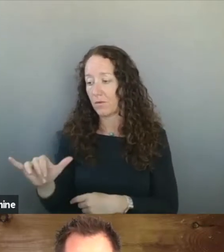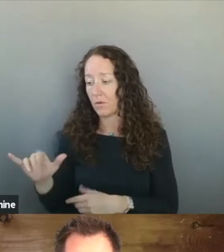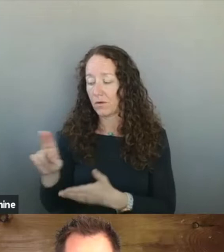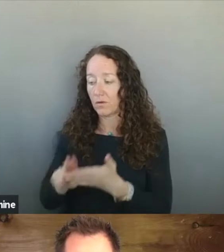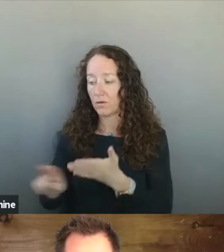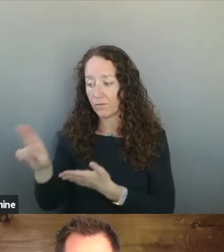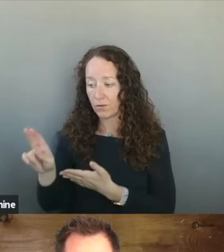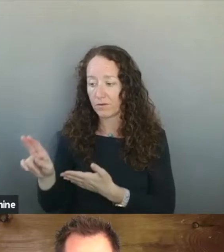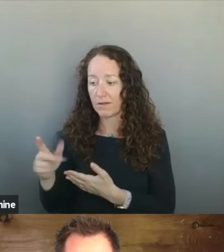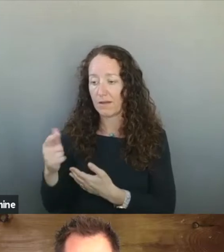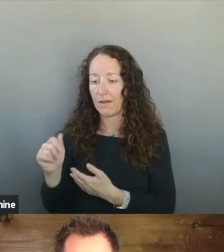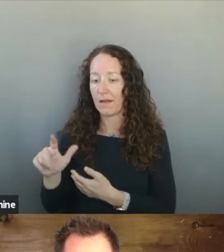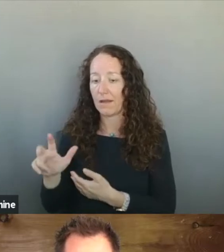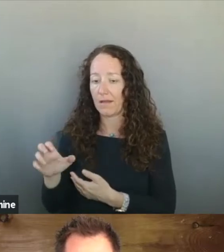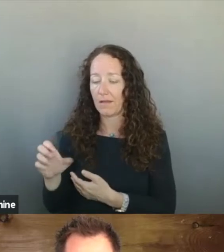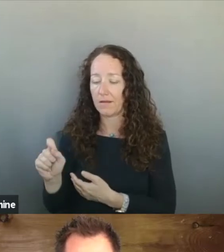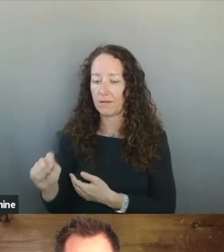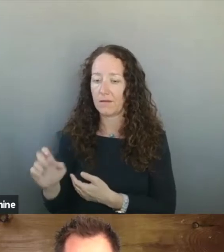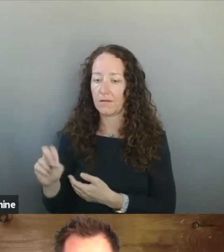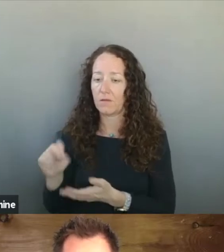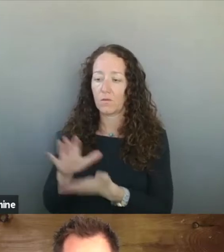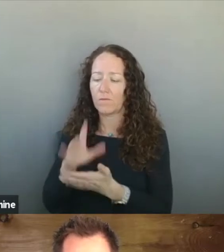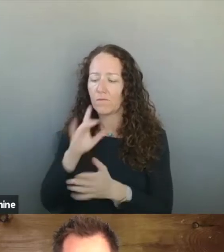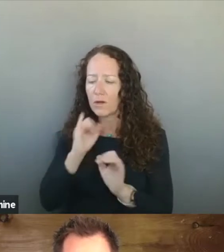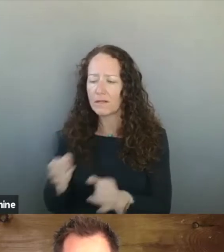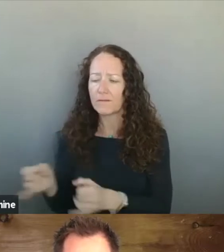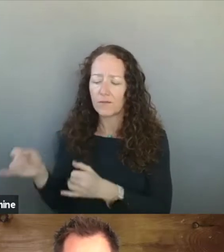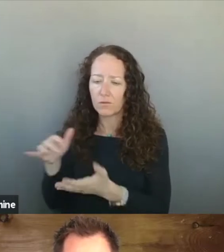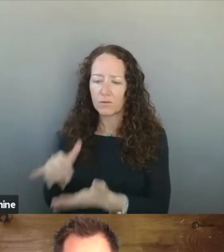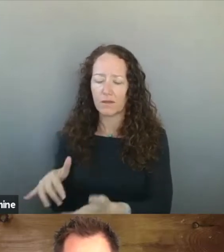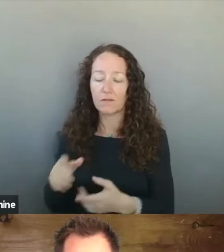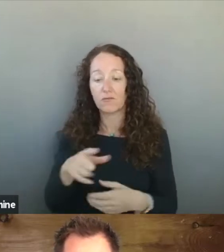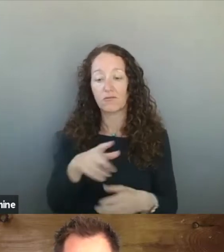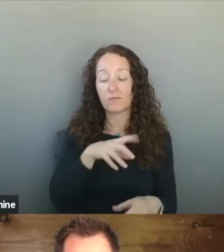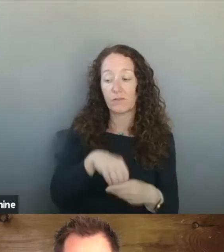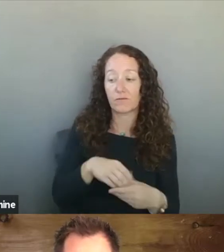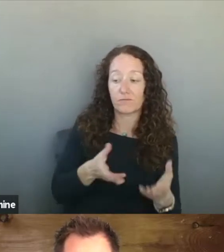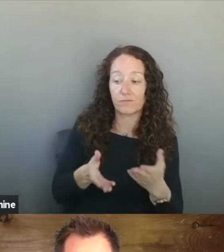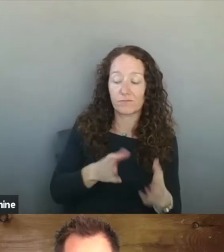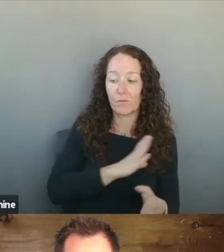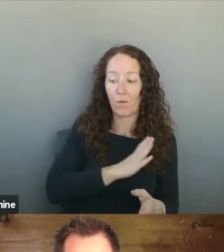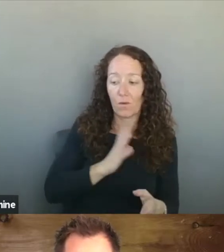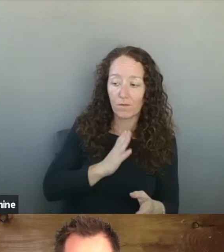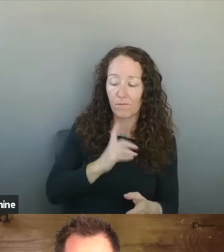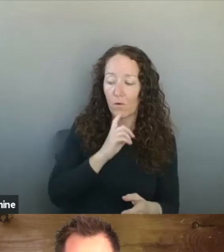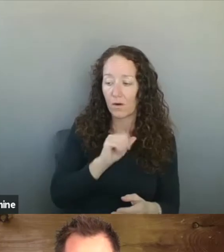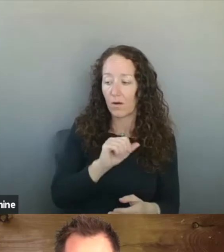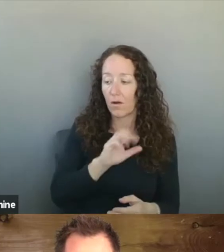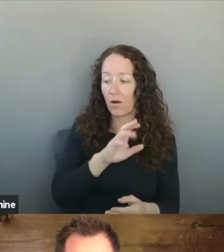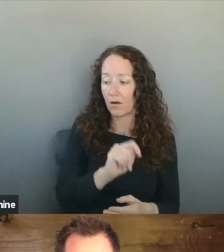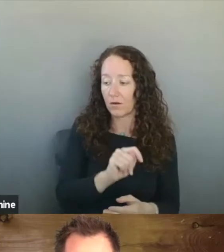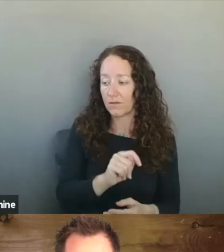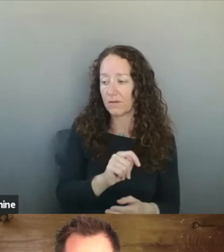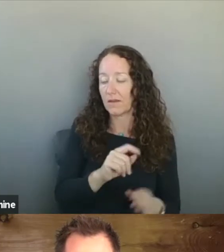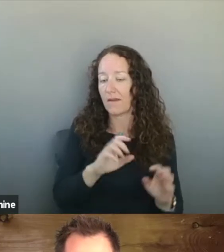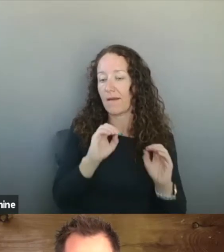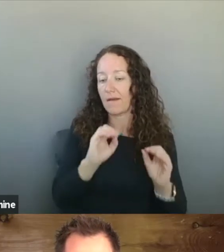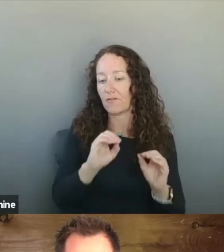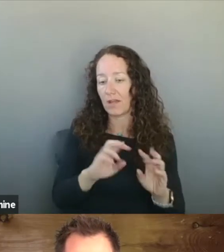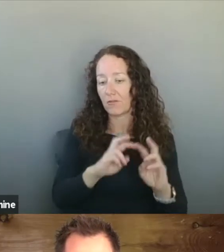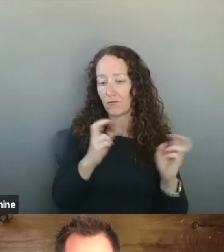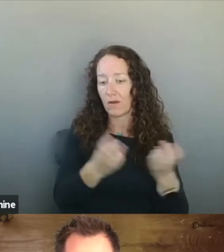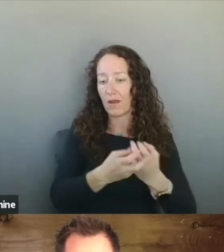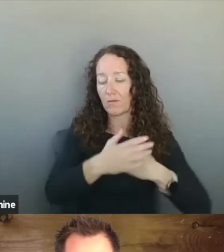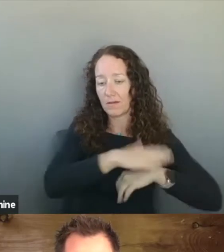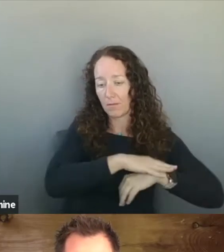Study. Toya serves on the board of New York City Arts and Education Roundtable and is an affiliate representative on the board